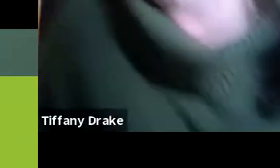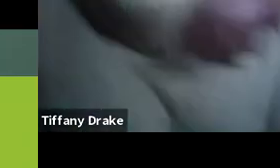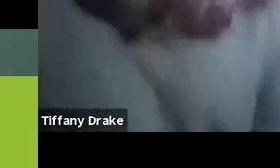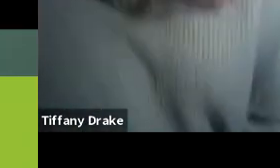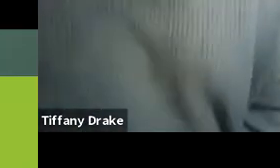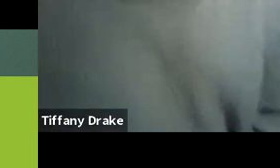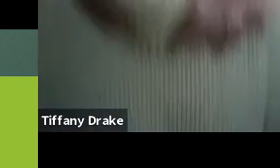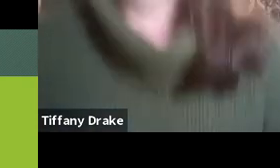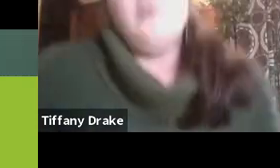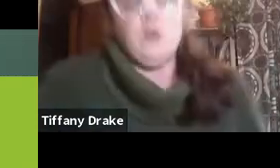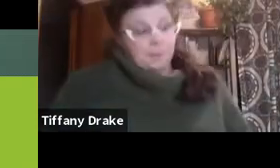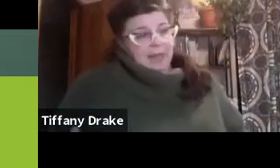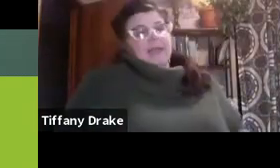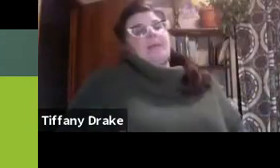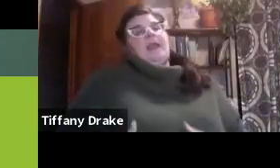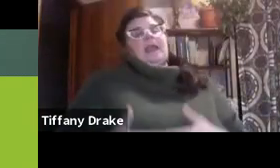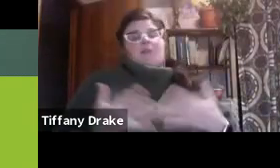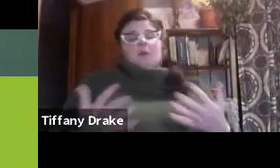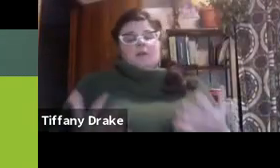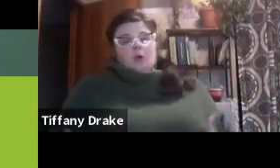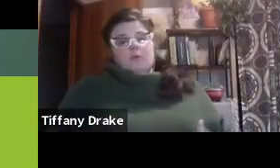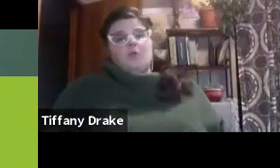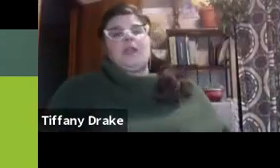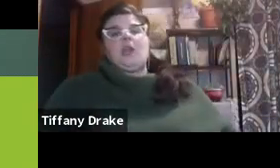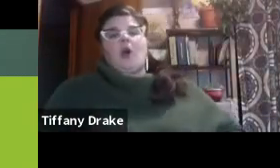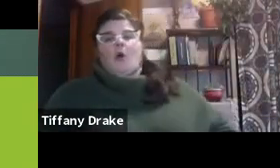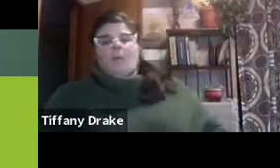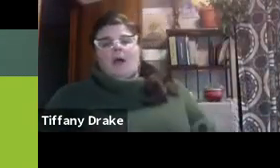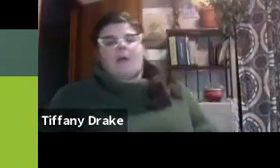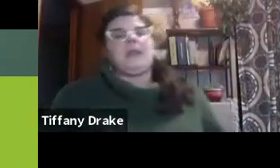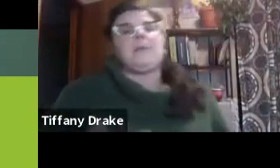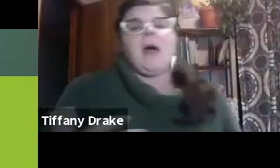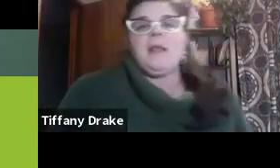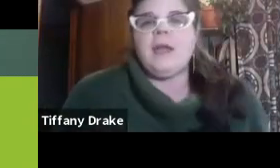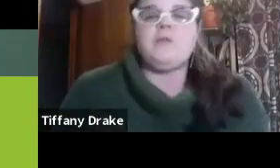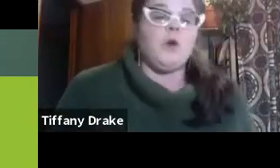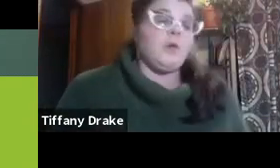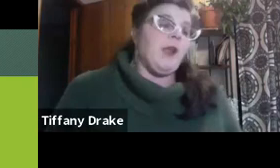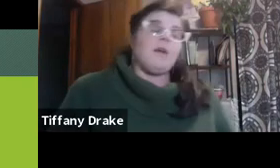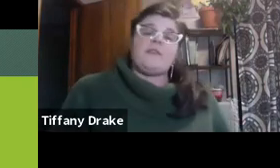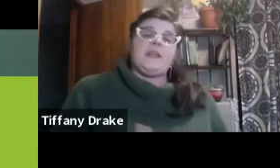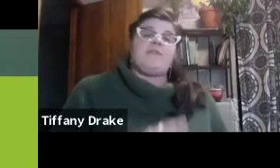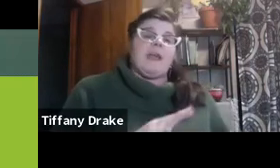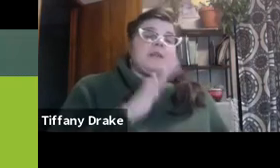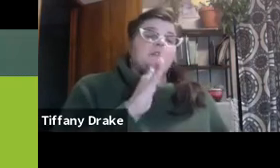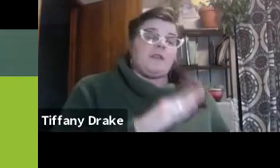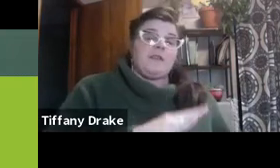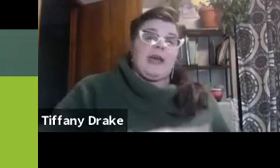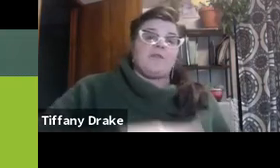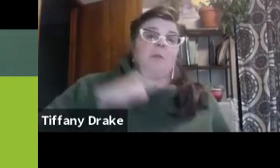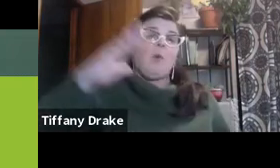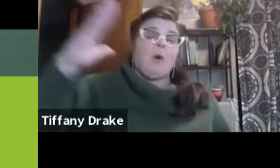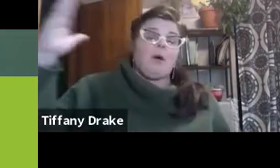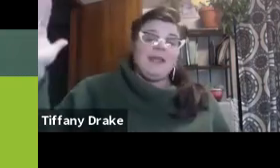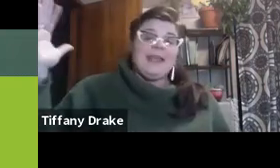terms of with the pandemic and everyone's homeschooling at home. In my line of work, we are seeing families just